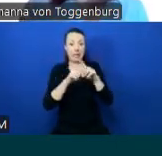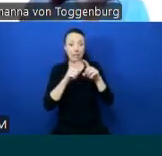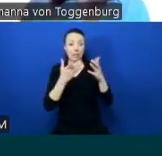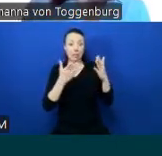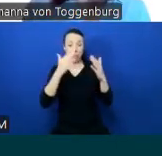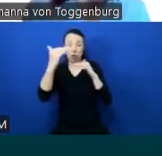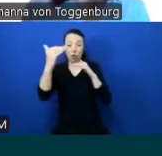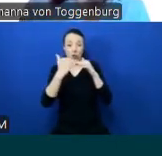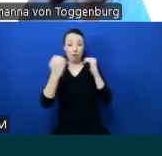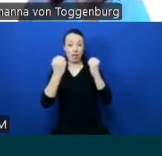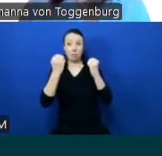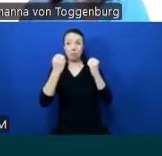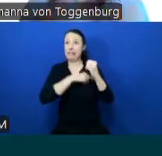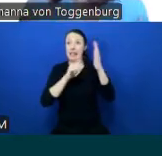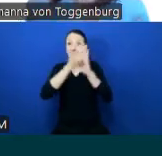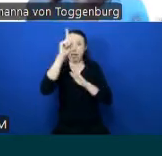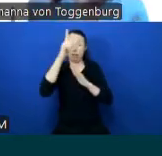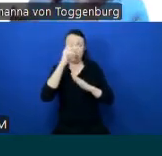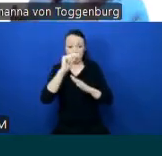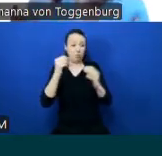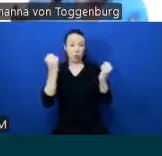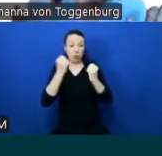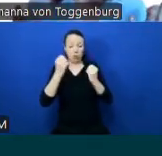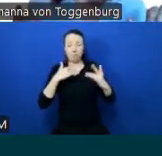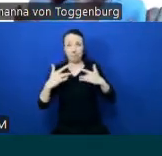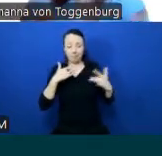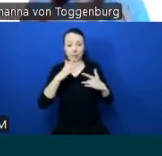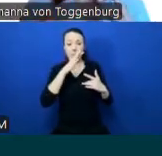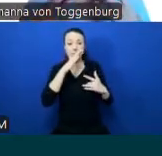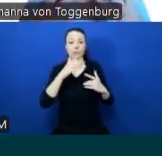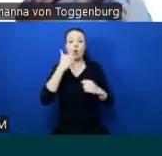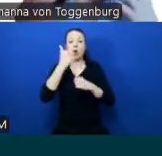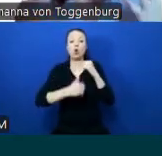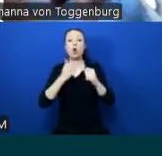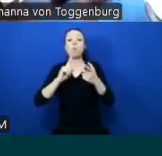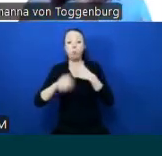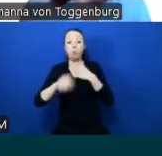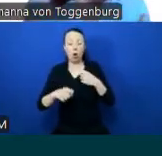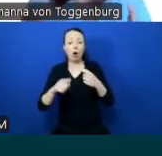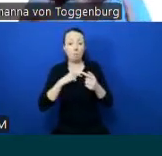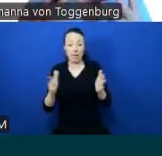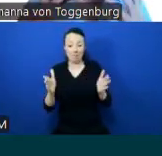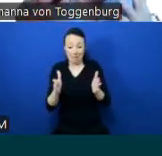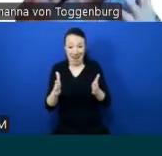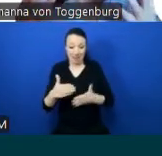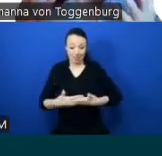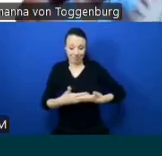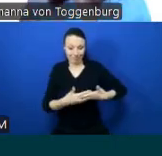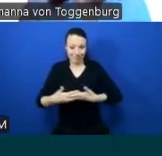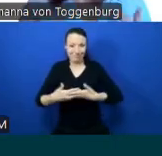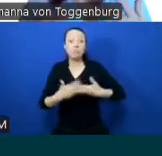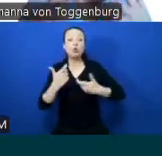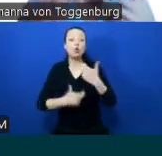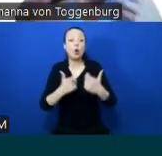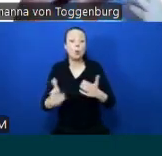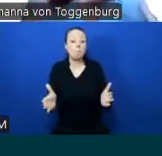a newborn, and what to do with a newborn on a hot day. These small bodies are not